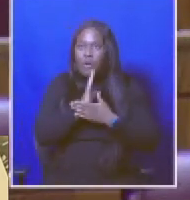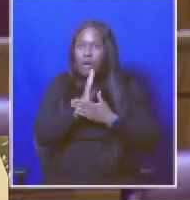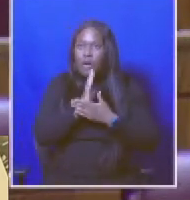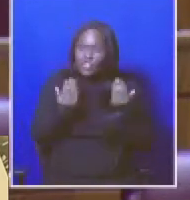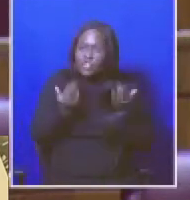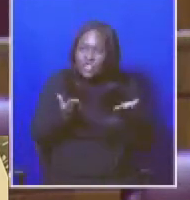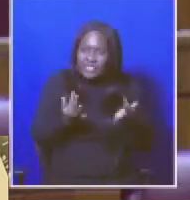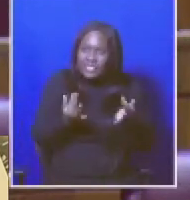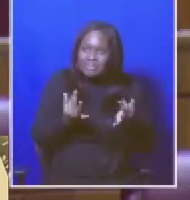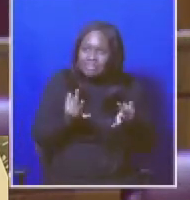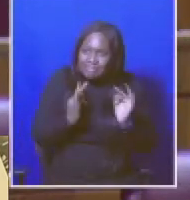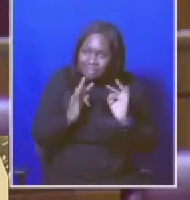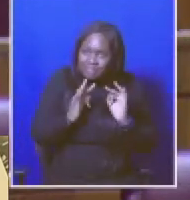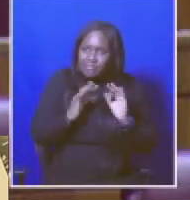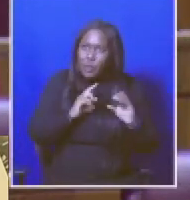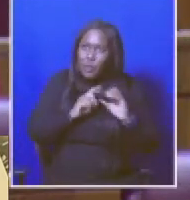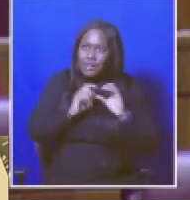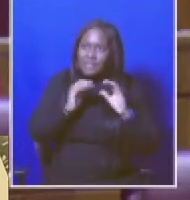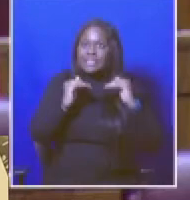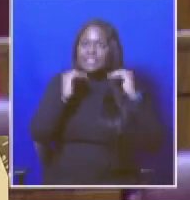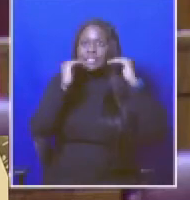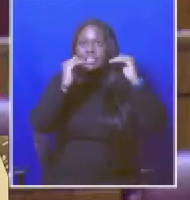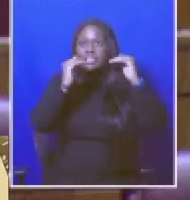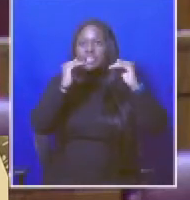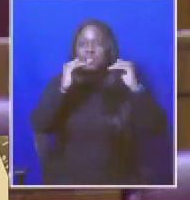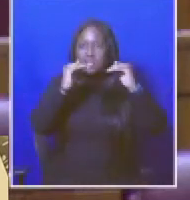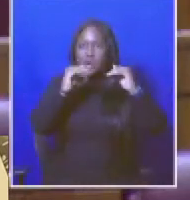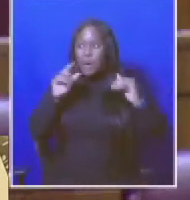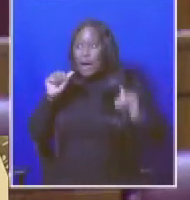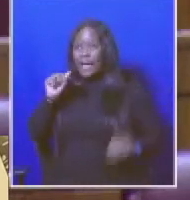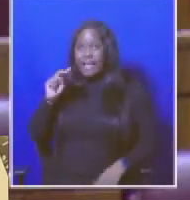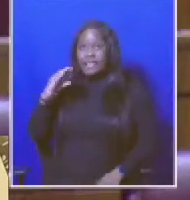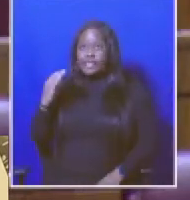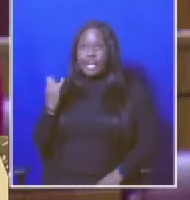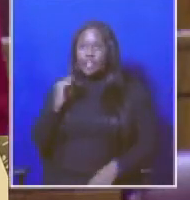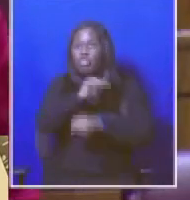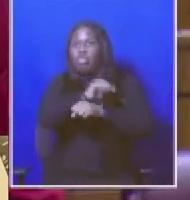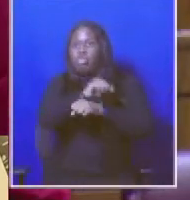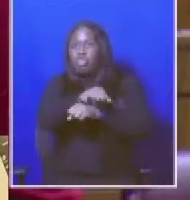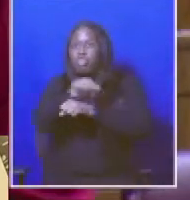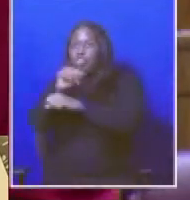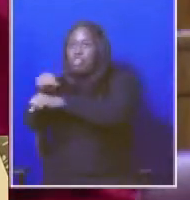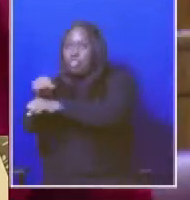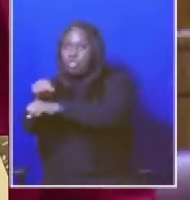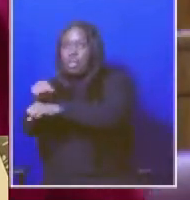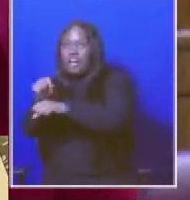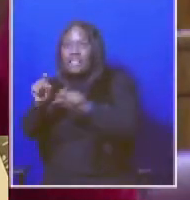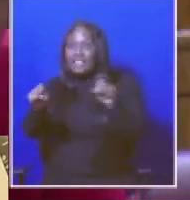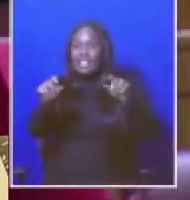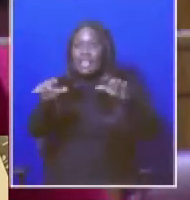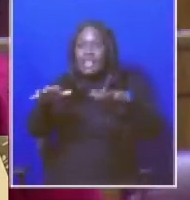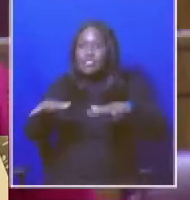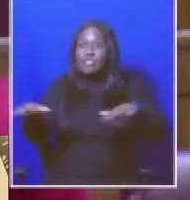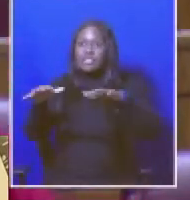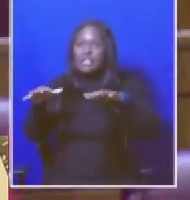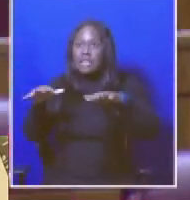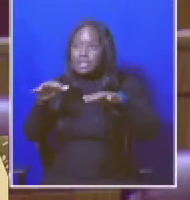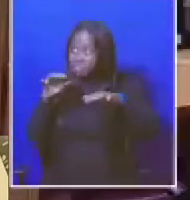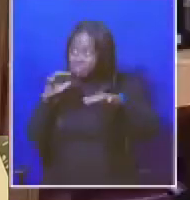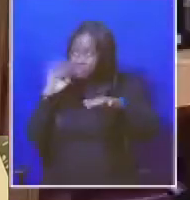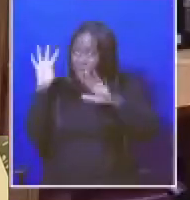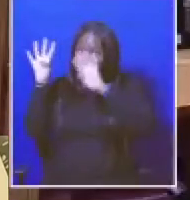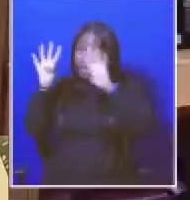areas, which are often forgotten by the ANC? I thank you, House Chair. Deputy